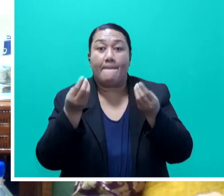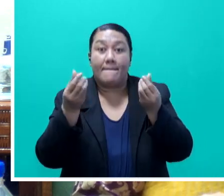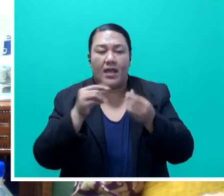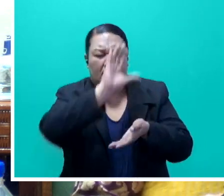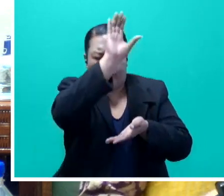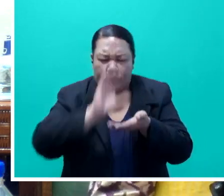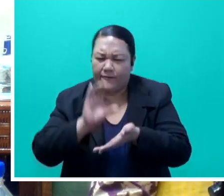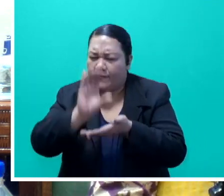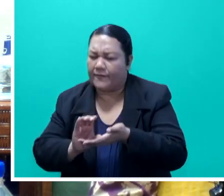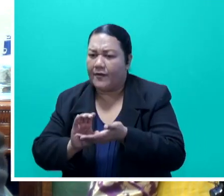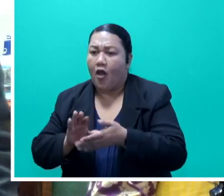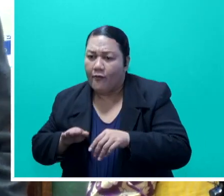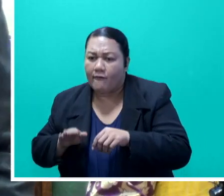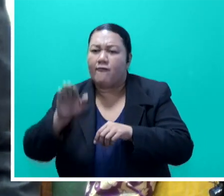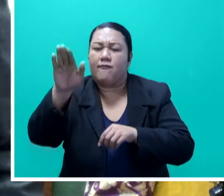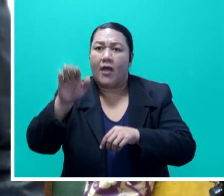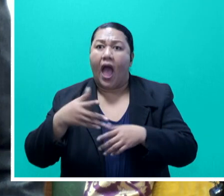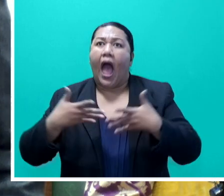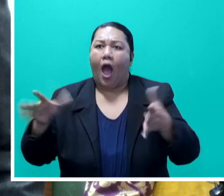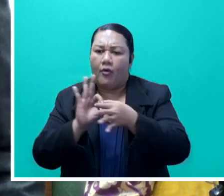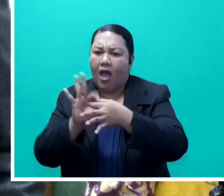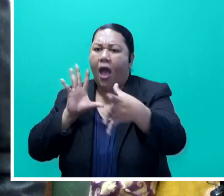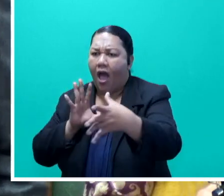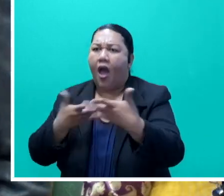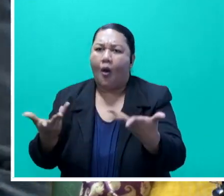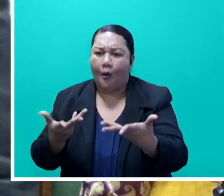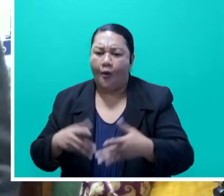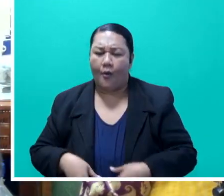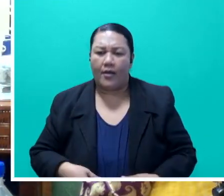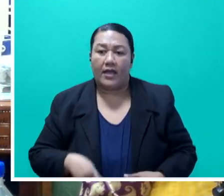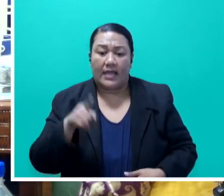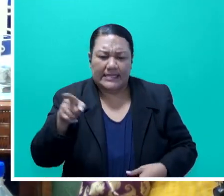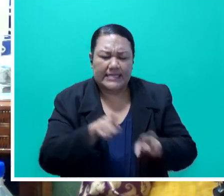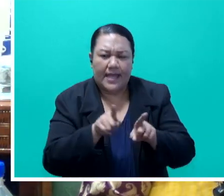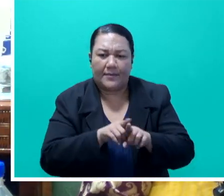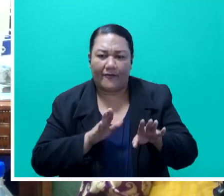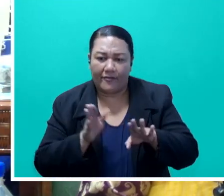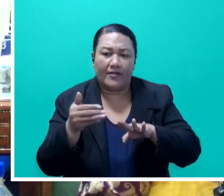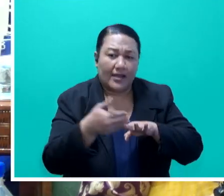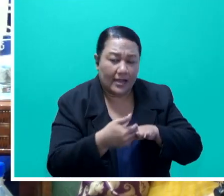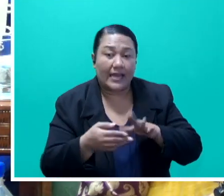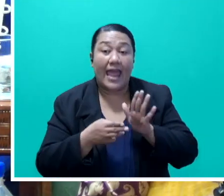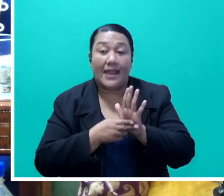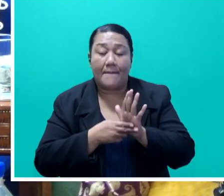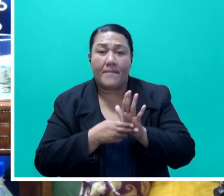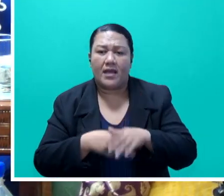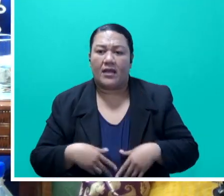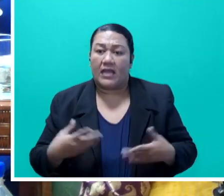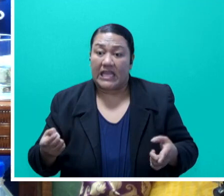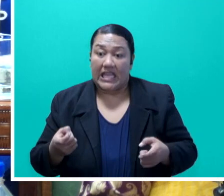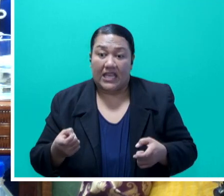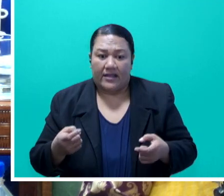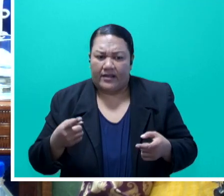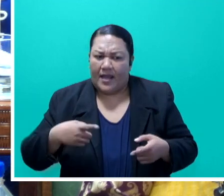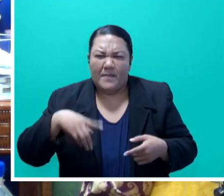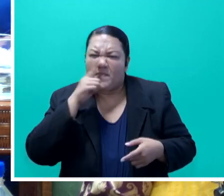be disconnected if we discontinue with the number 1 project for a period of time, but people will be disconnected if we don't build the road. Just